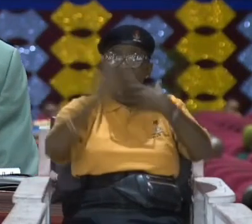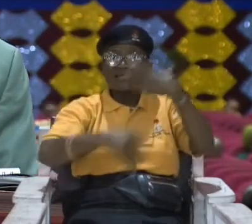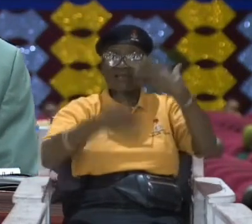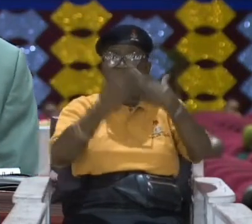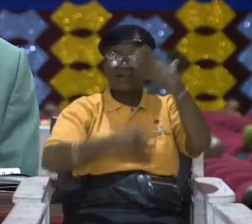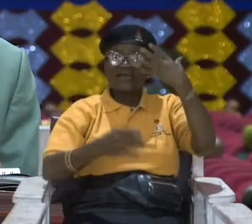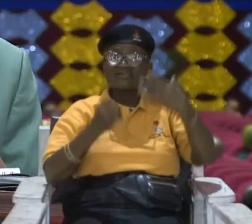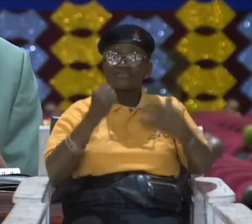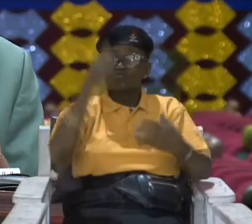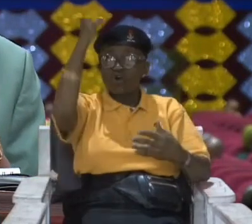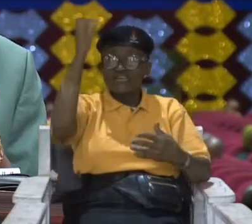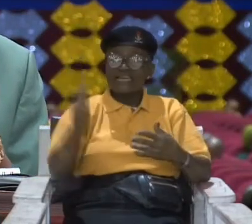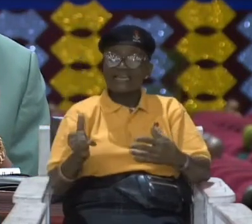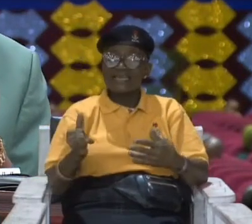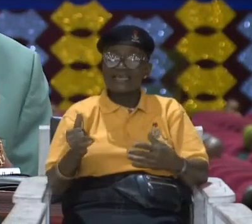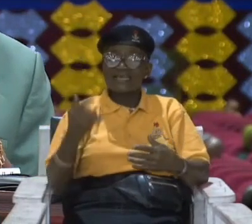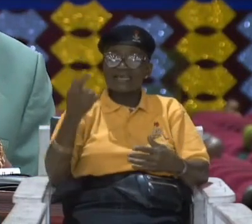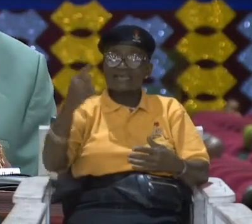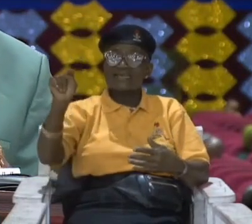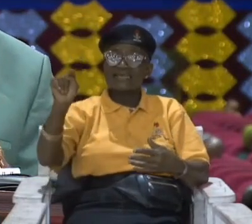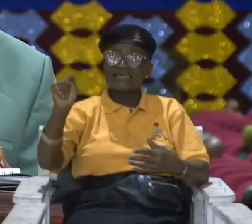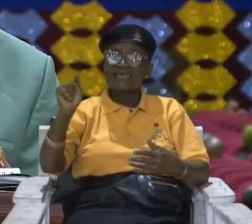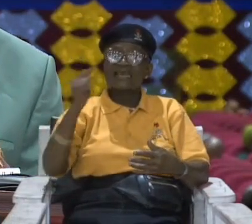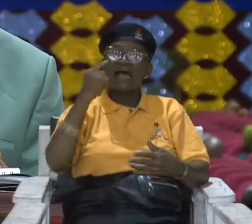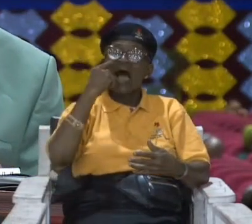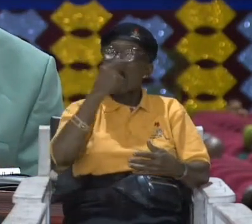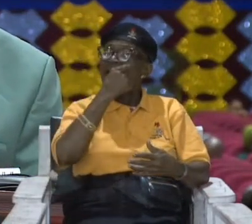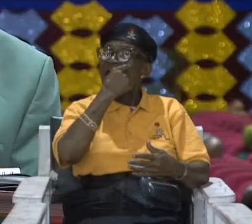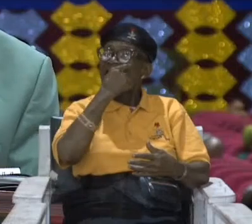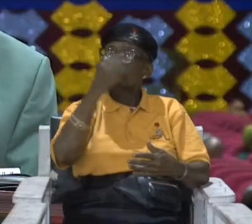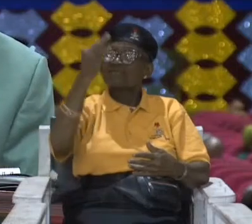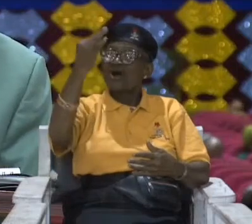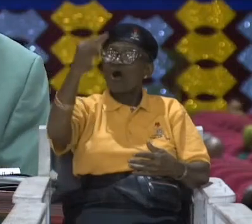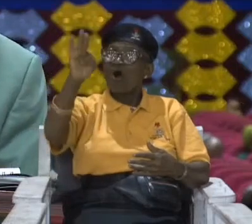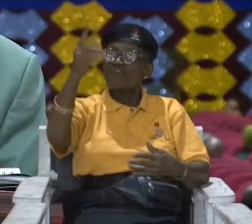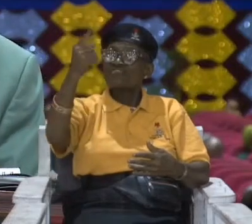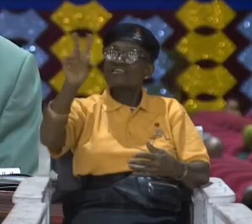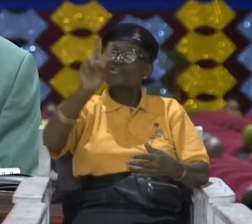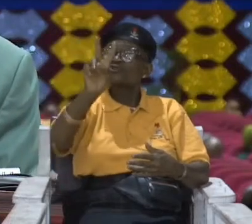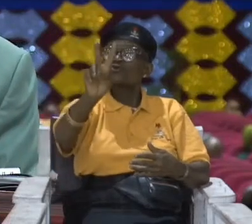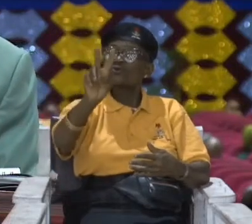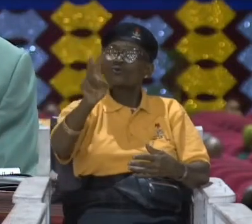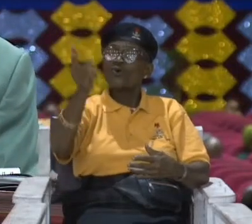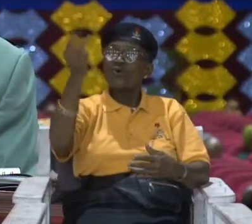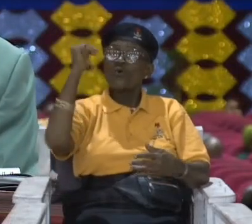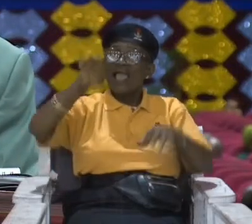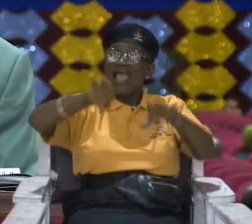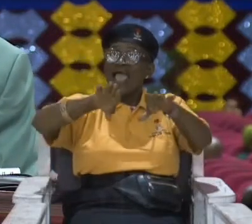suddenly the eyes of the two were opened,